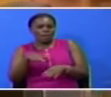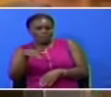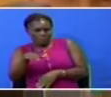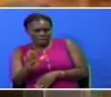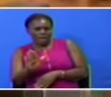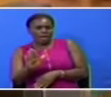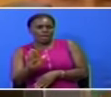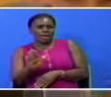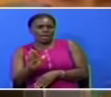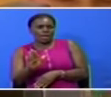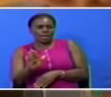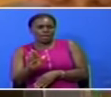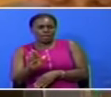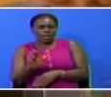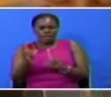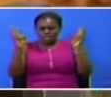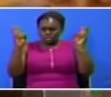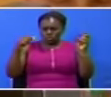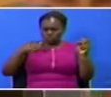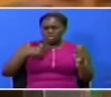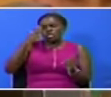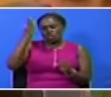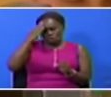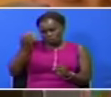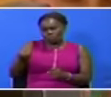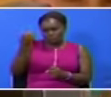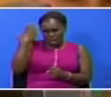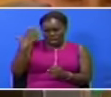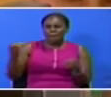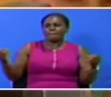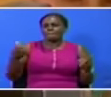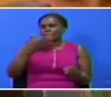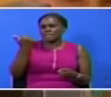one of you and in your shoes, and I can understand you better.